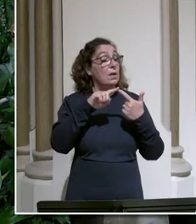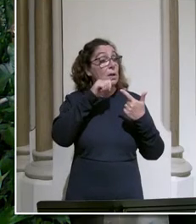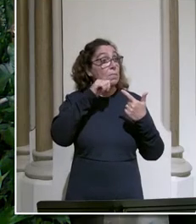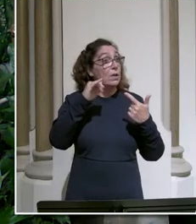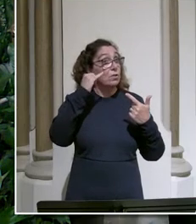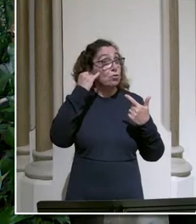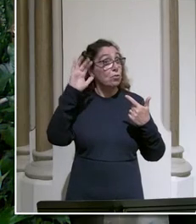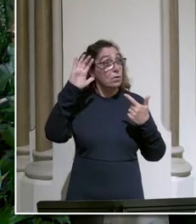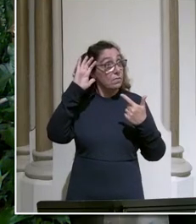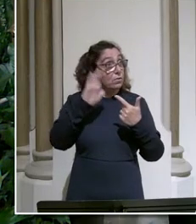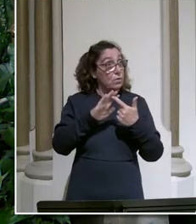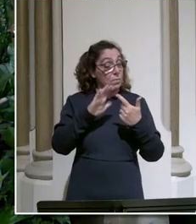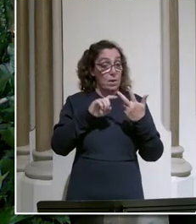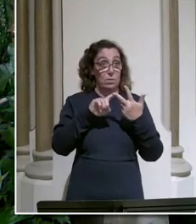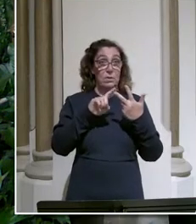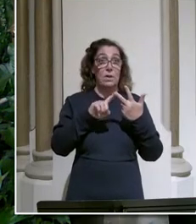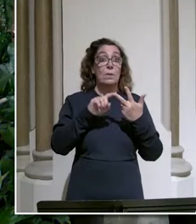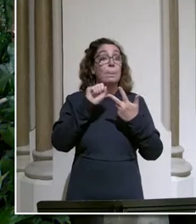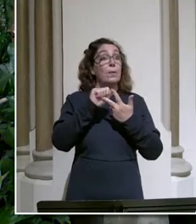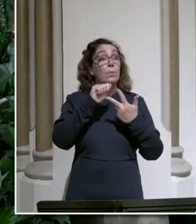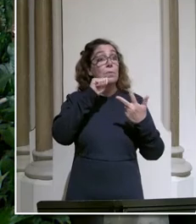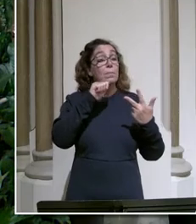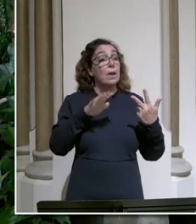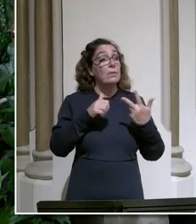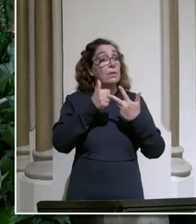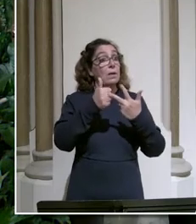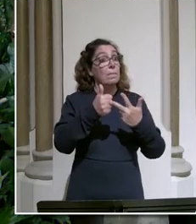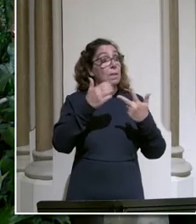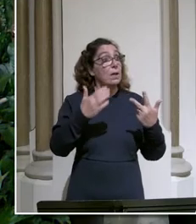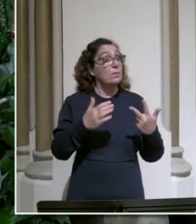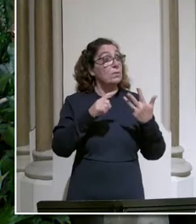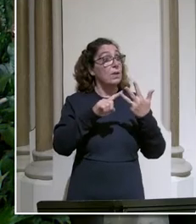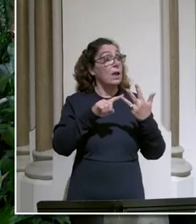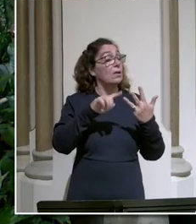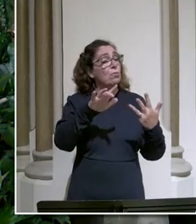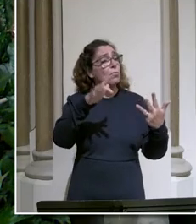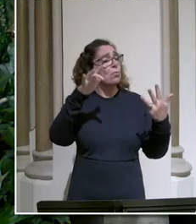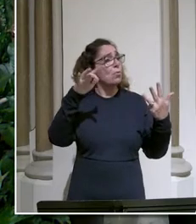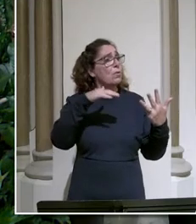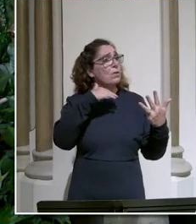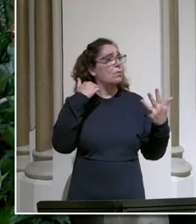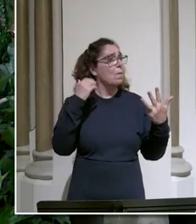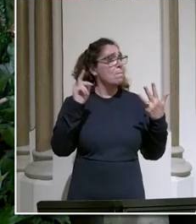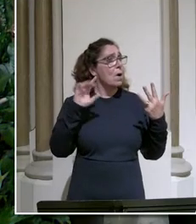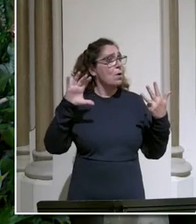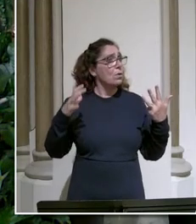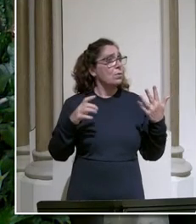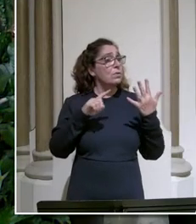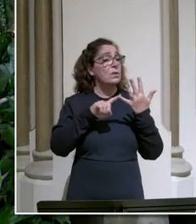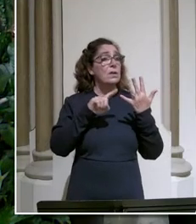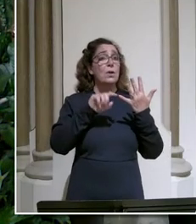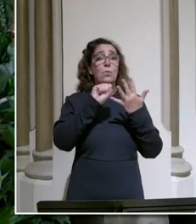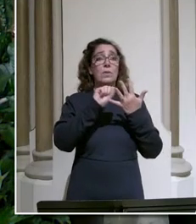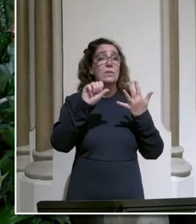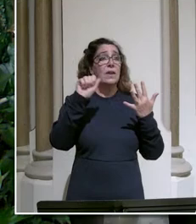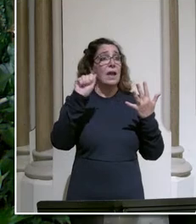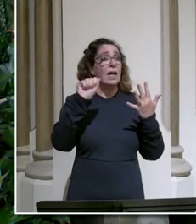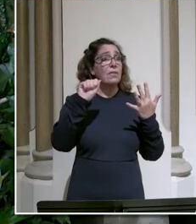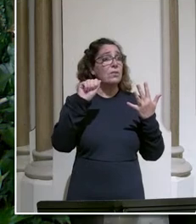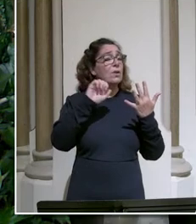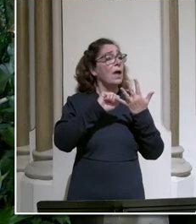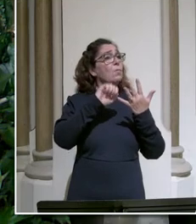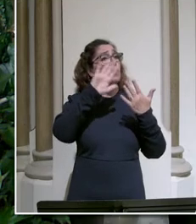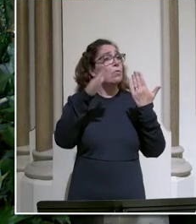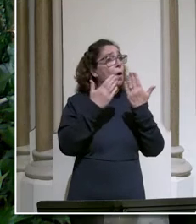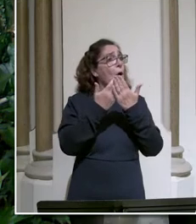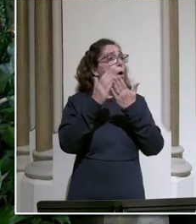blessed Joseph, her spouse, with your blessed apostles and glorious martyrs, with Saint Athanasius, and with